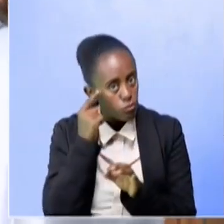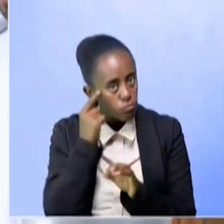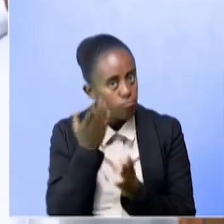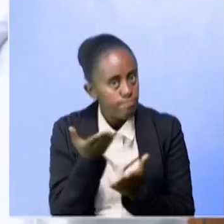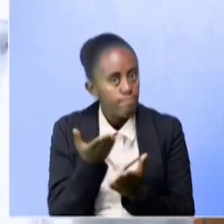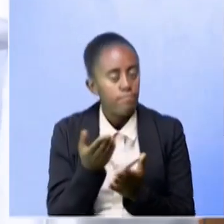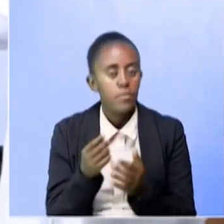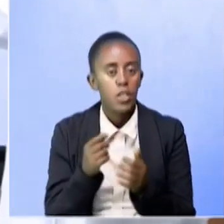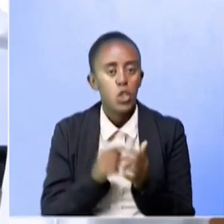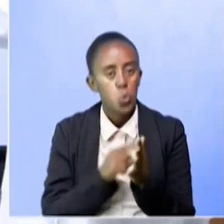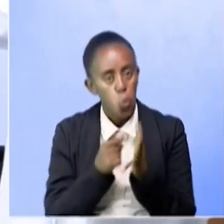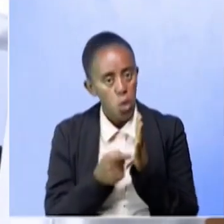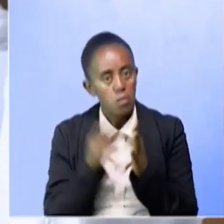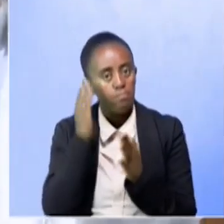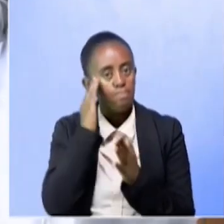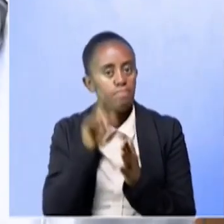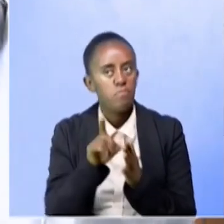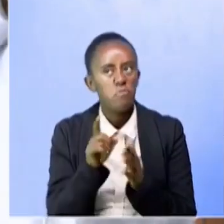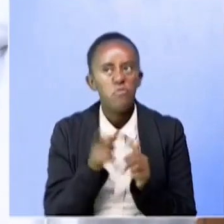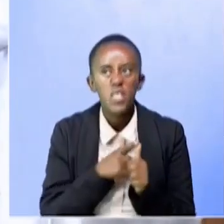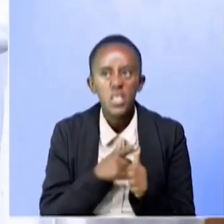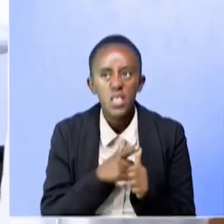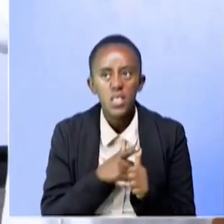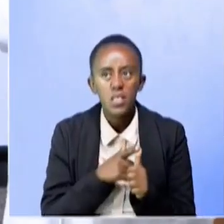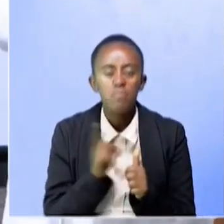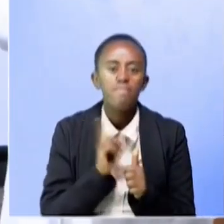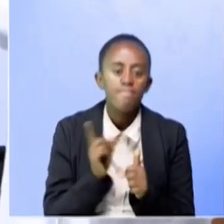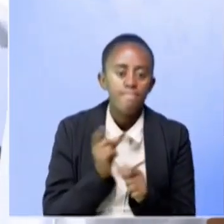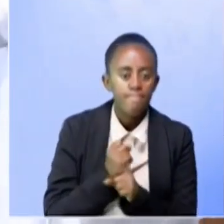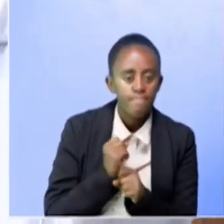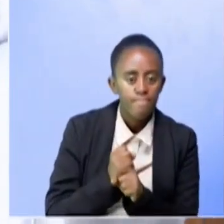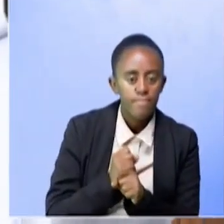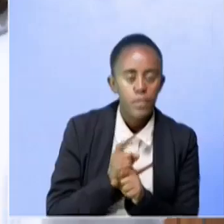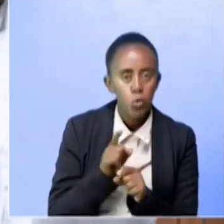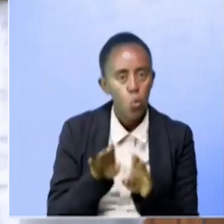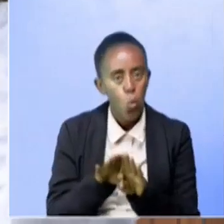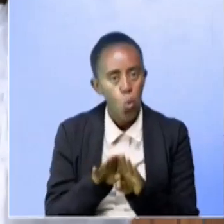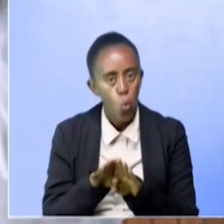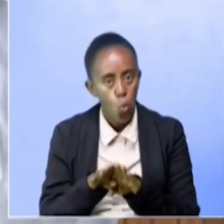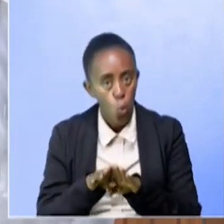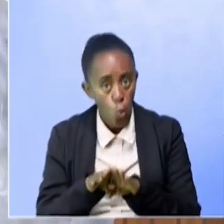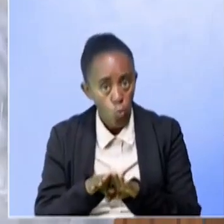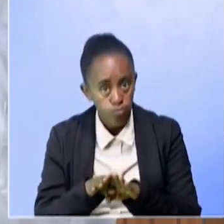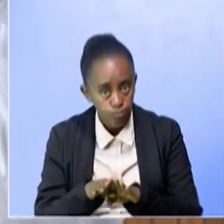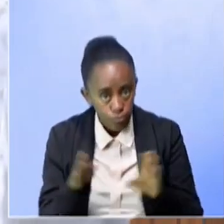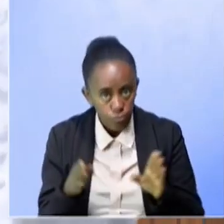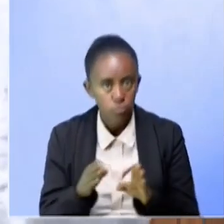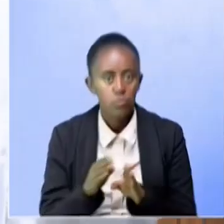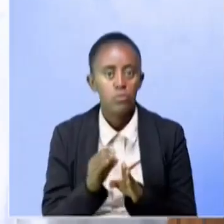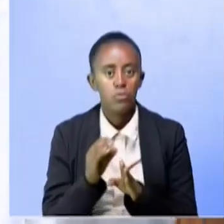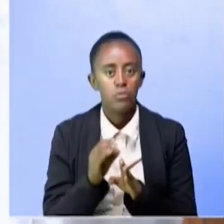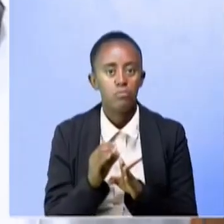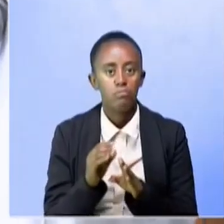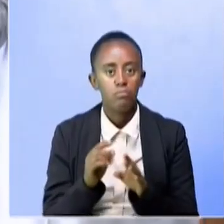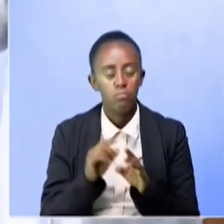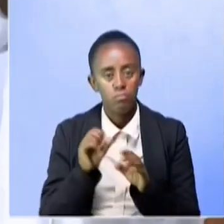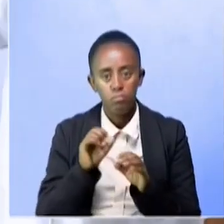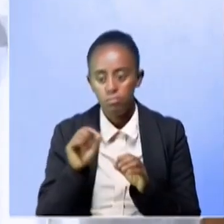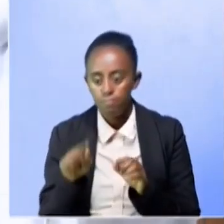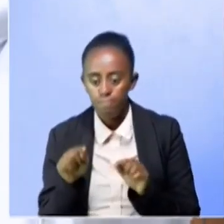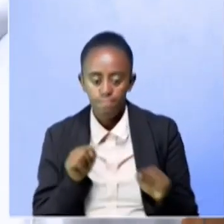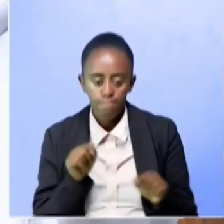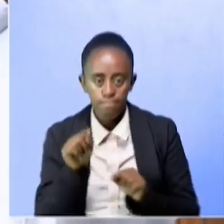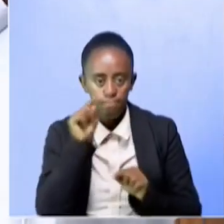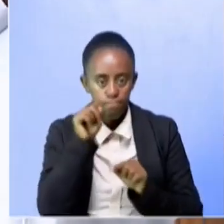sequence. Right? What do you do first, right? You open your computer and you have to check every line has to